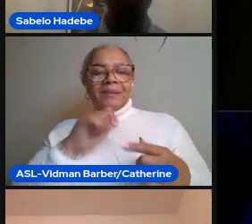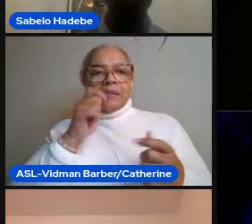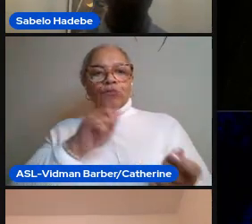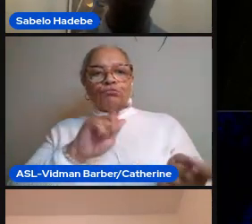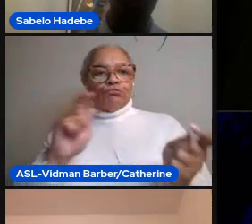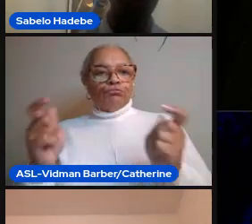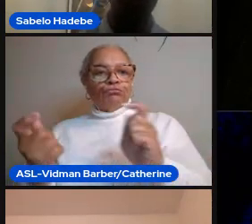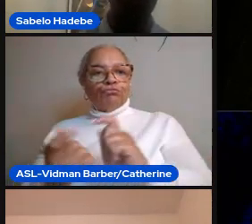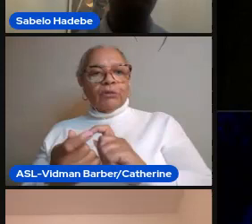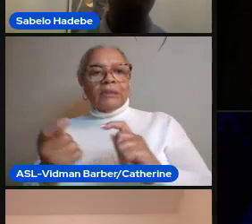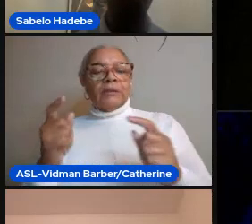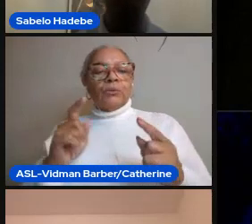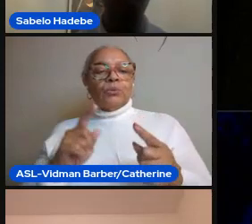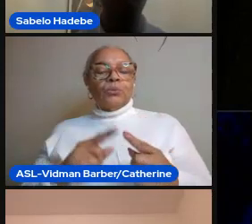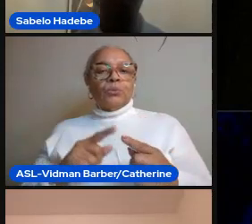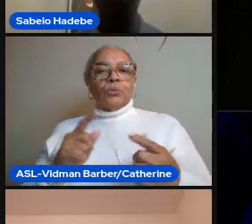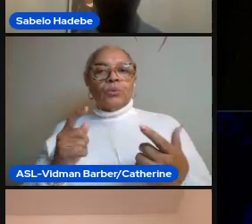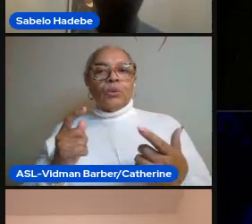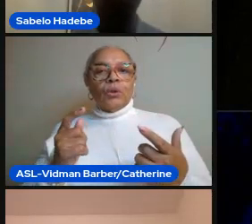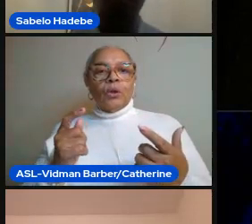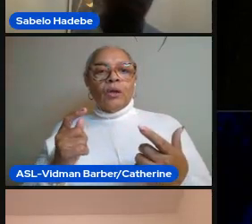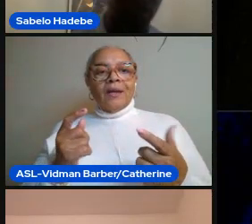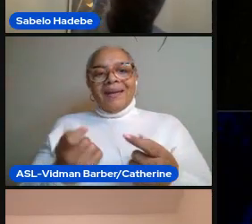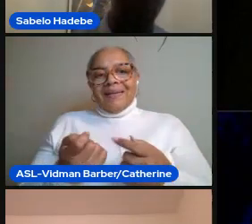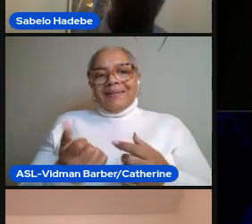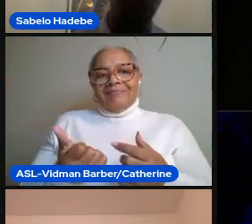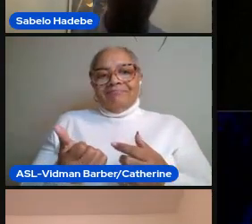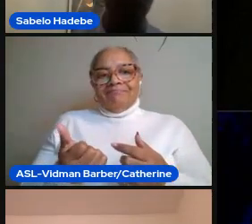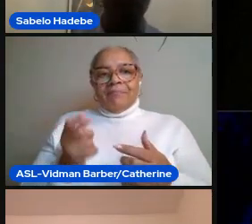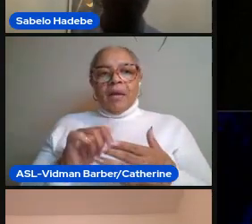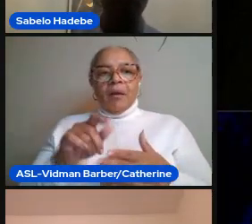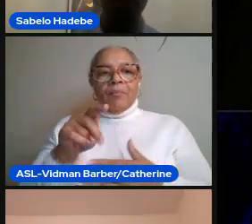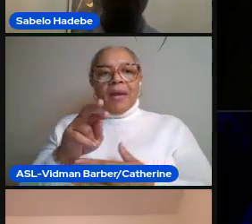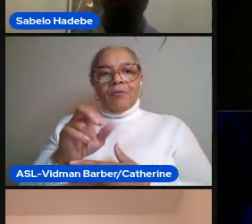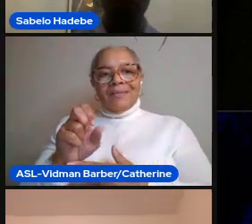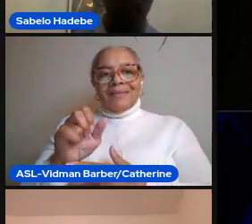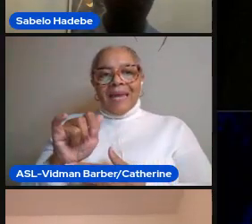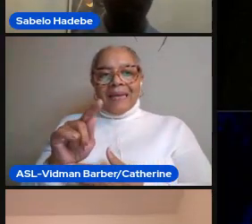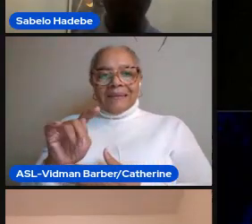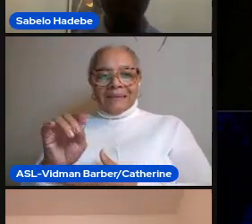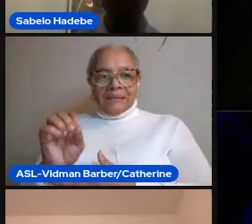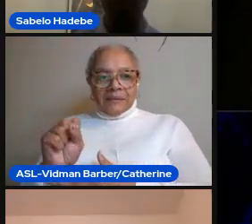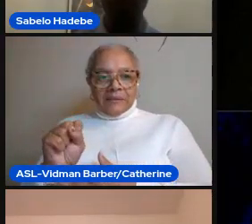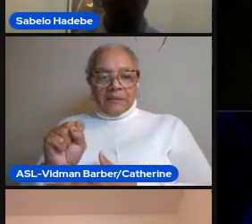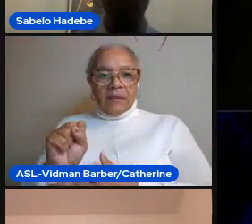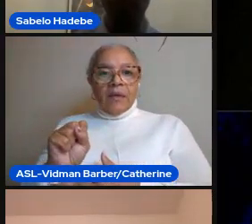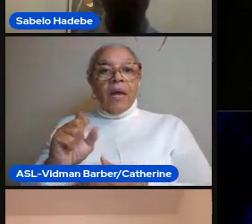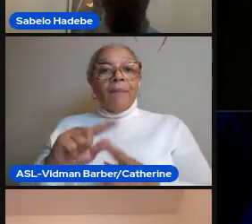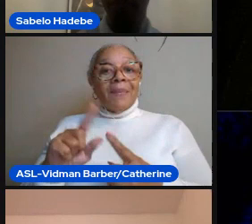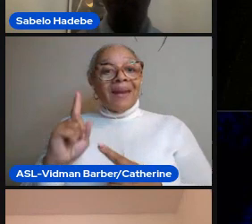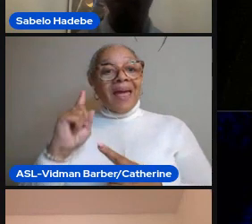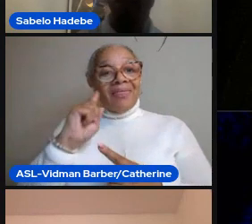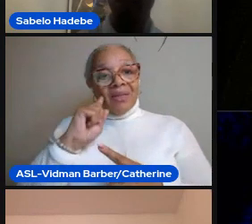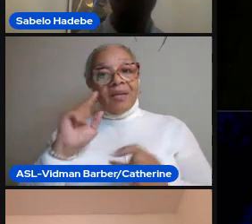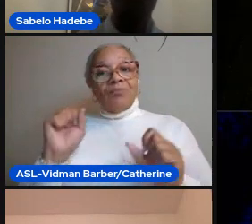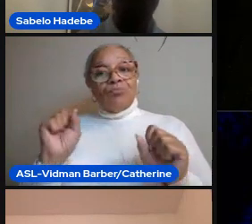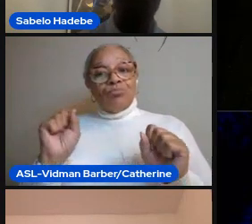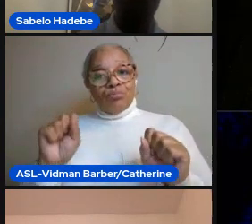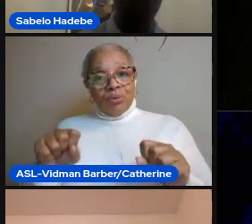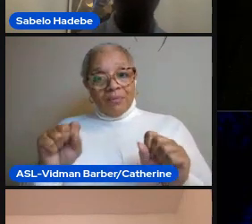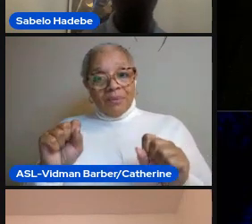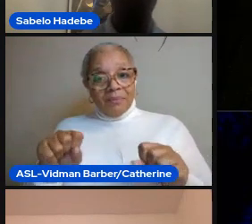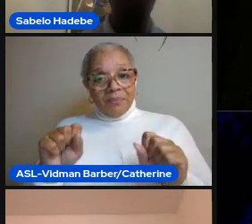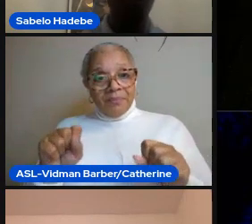to, quicker elimination of parasites, for example. But I think it's